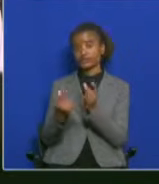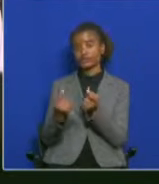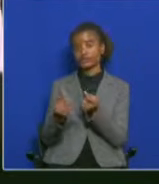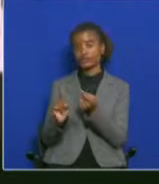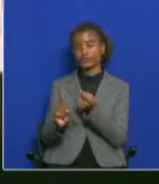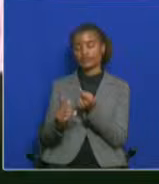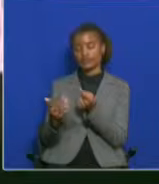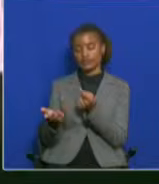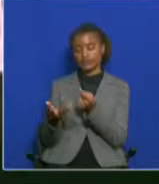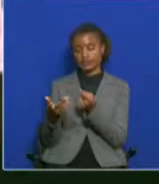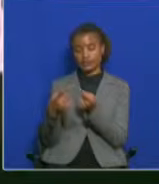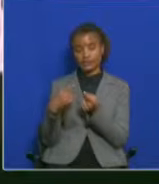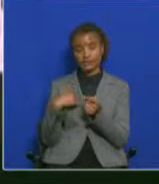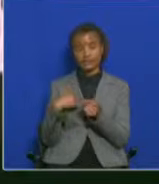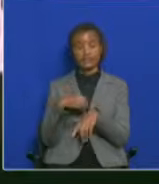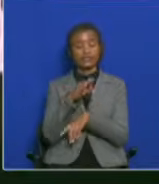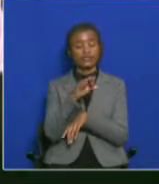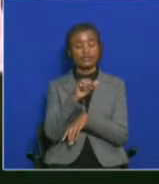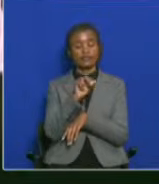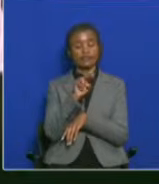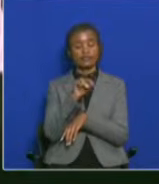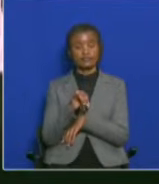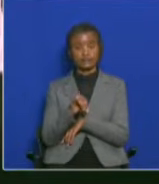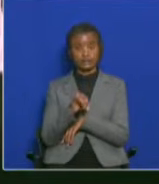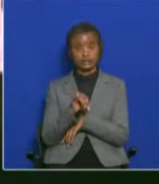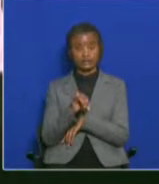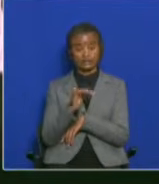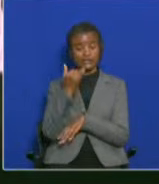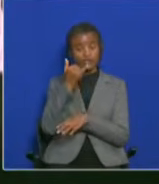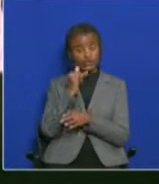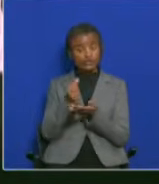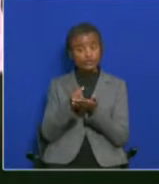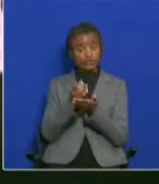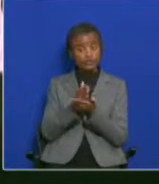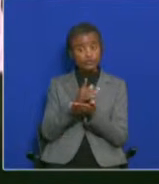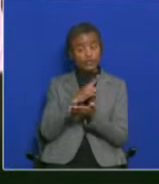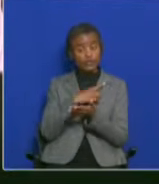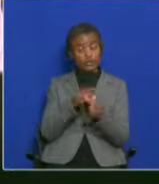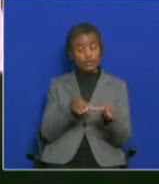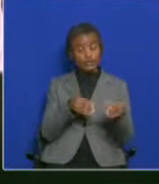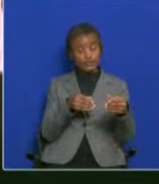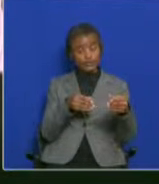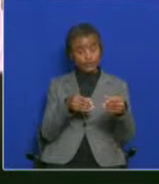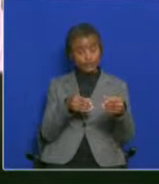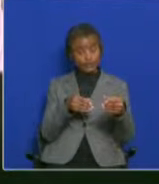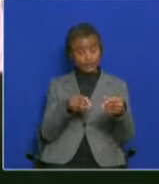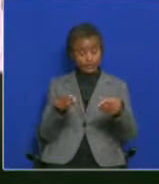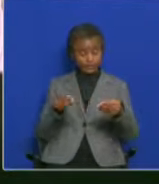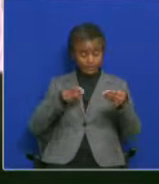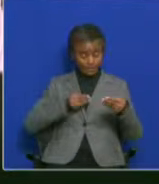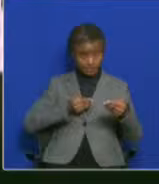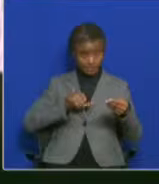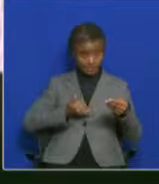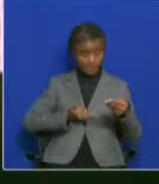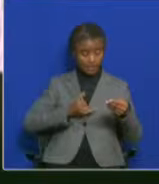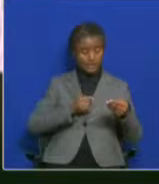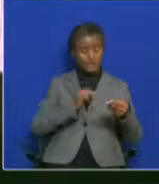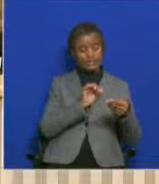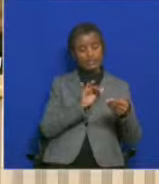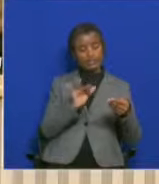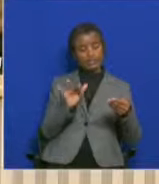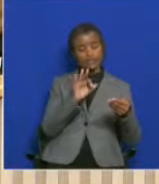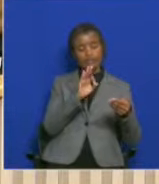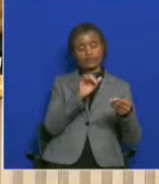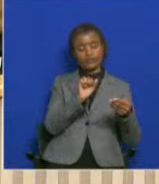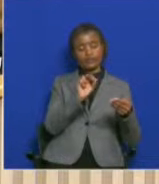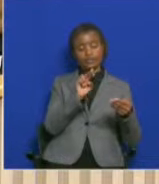Fani, because in the documents you've given us, there are two different spellings of Fani. There's a Fani, F-A-N-I,